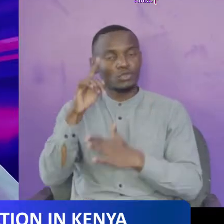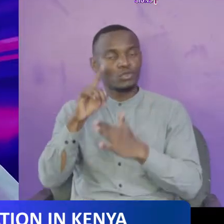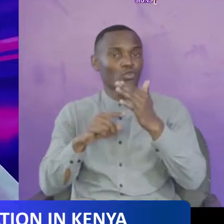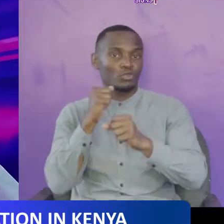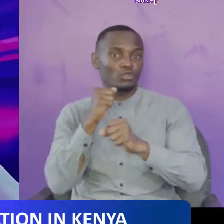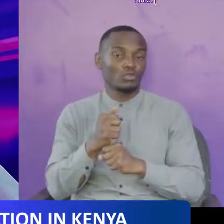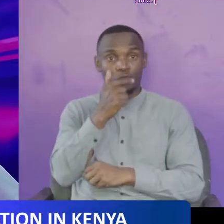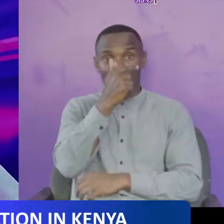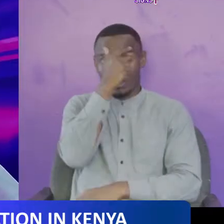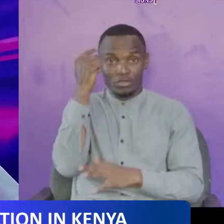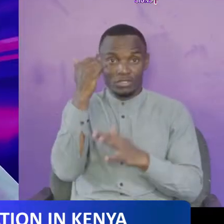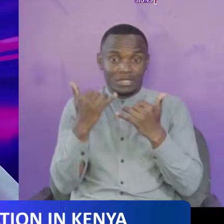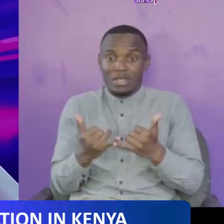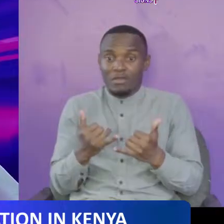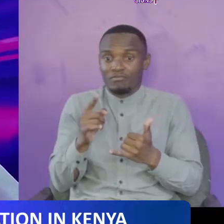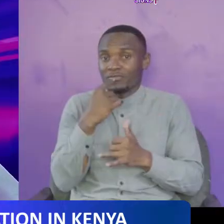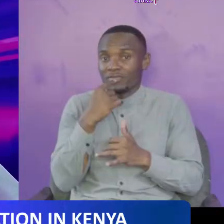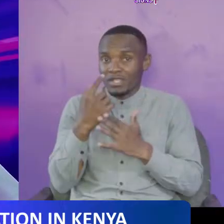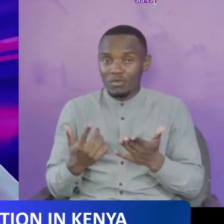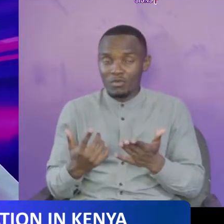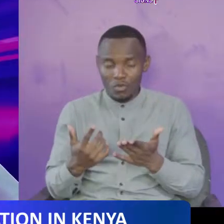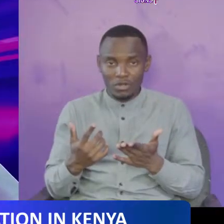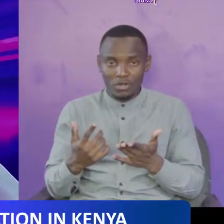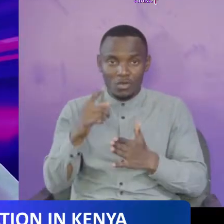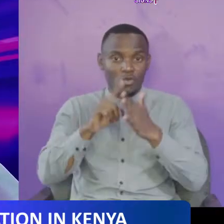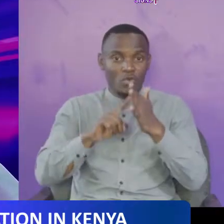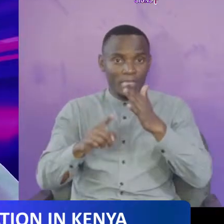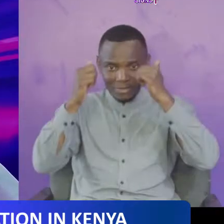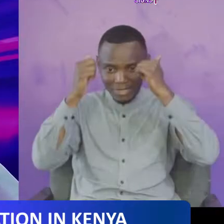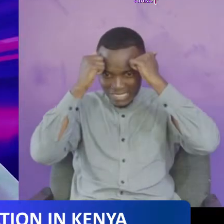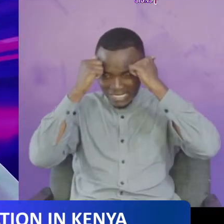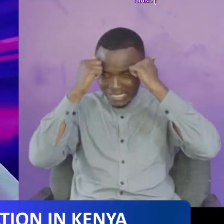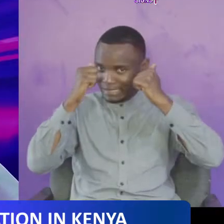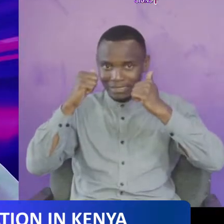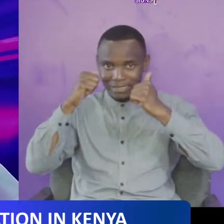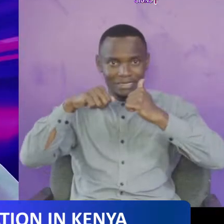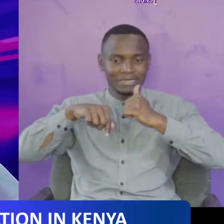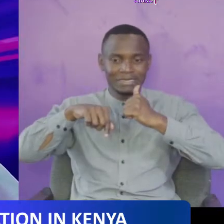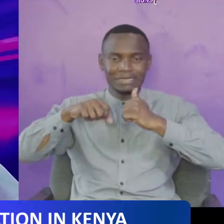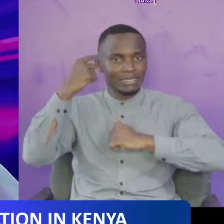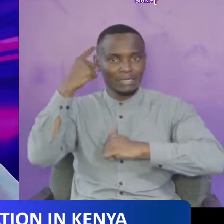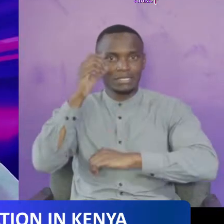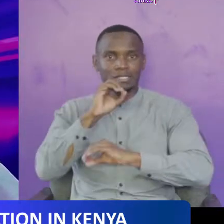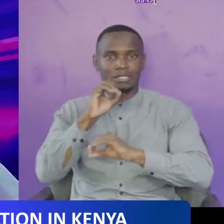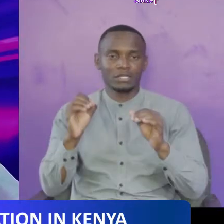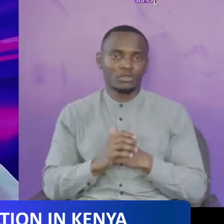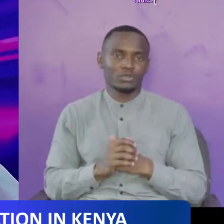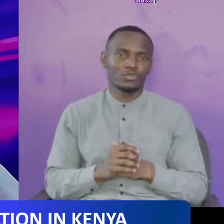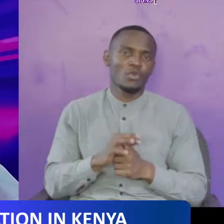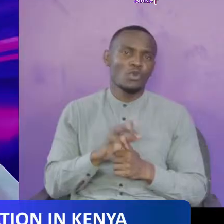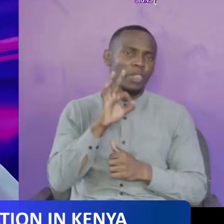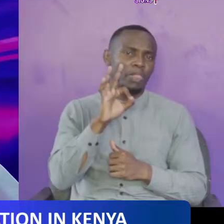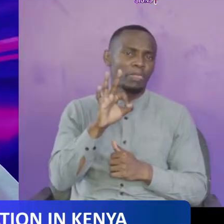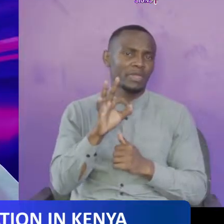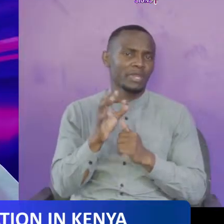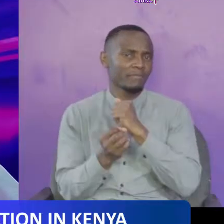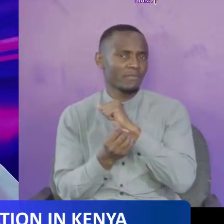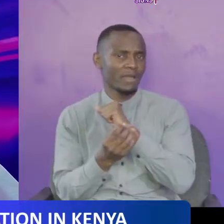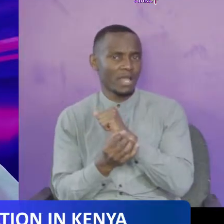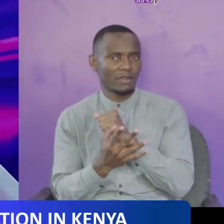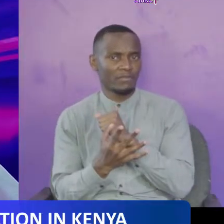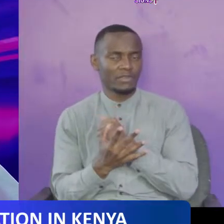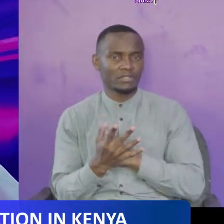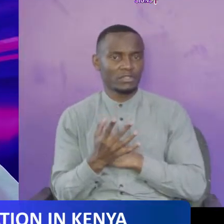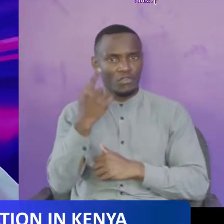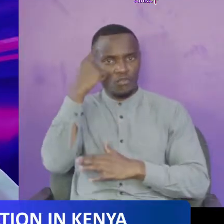is not making sense to them at that particular time. Like three tips. How do we find